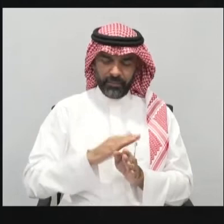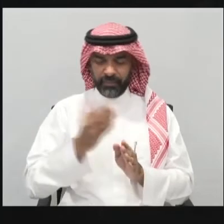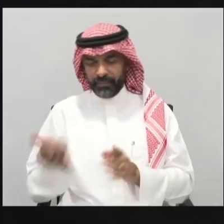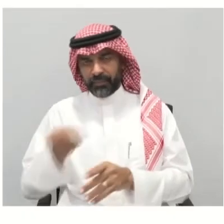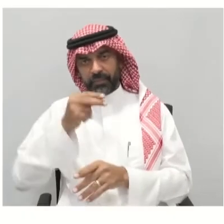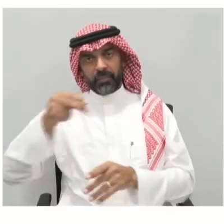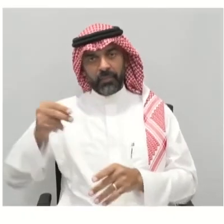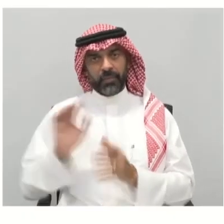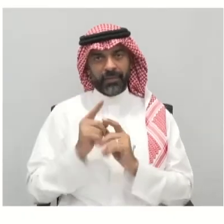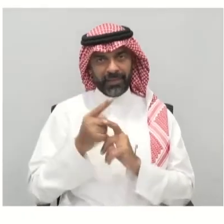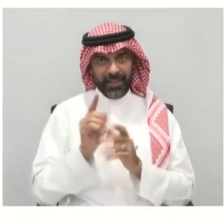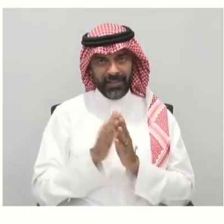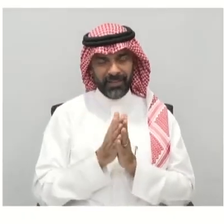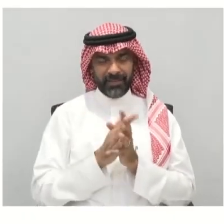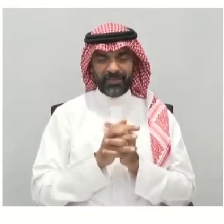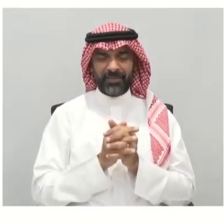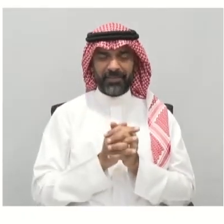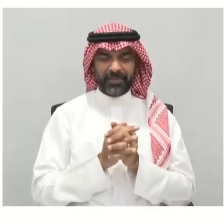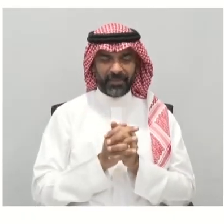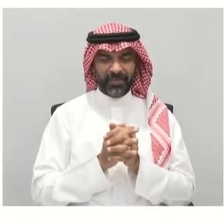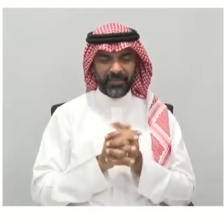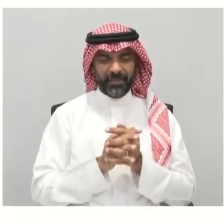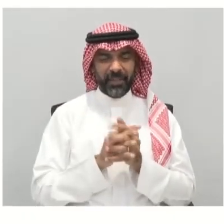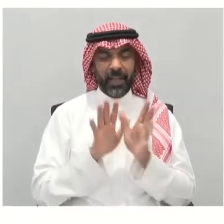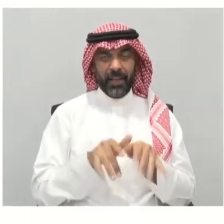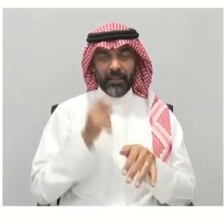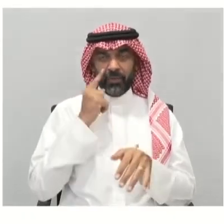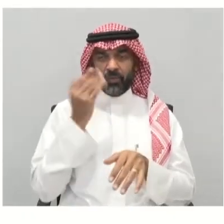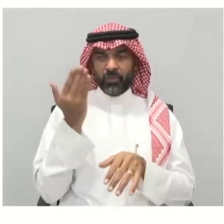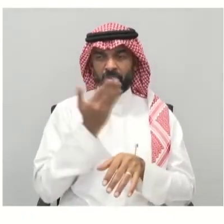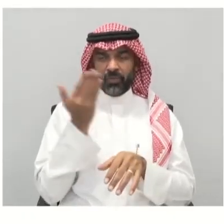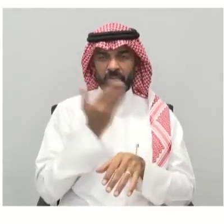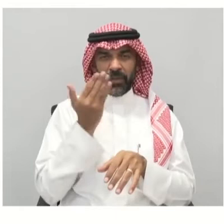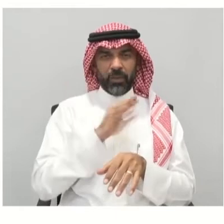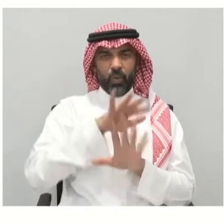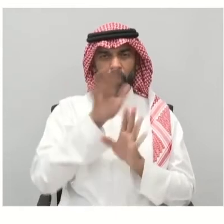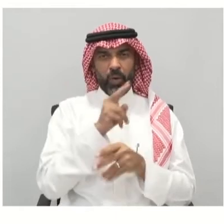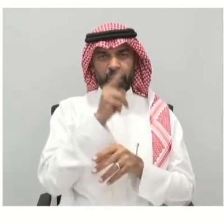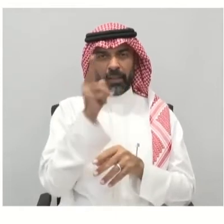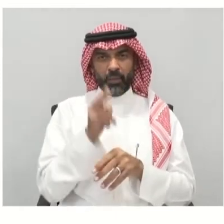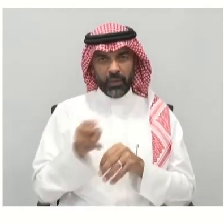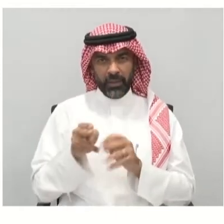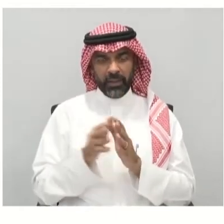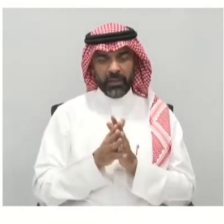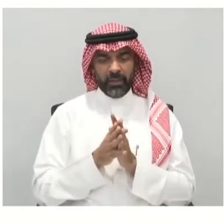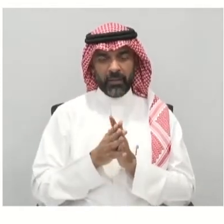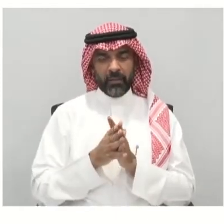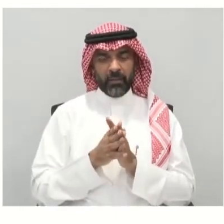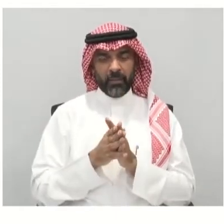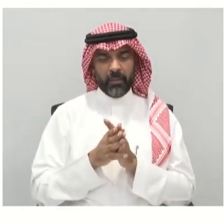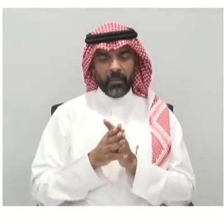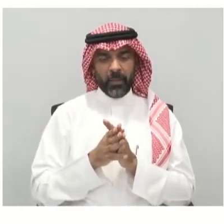Okay. Now, read each question. Please read each question. What can